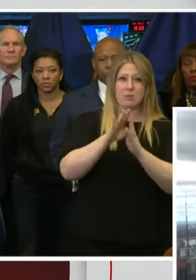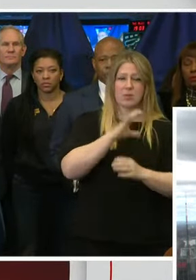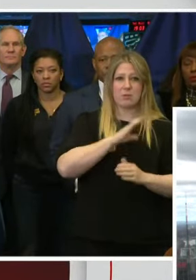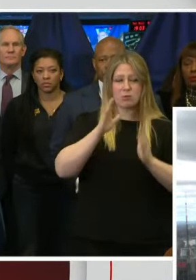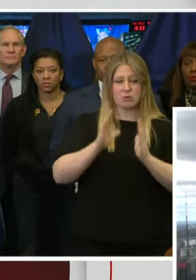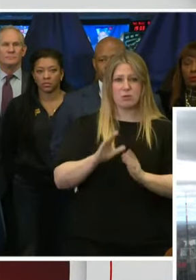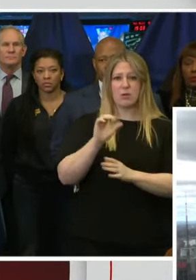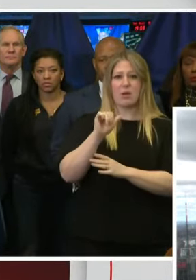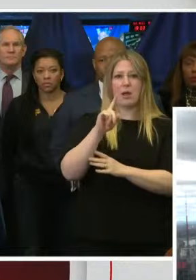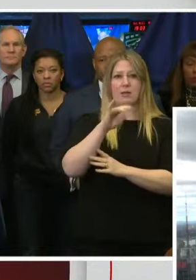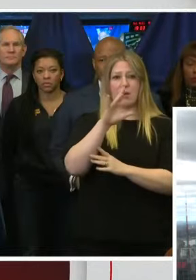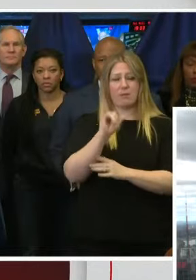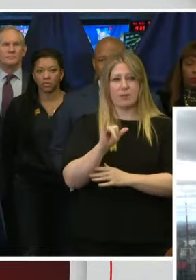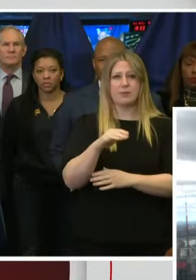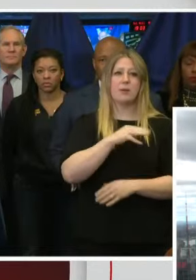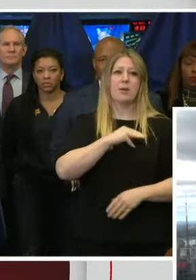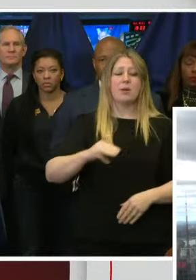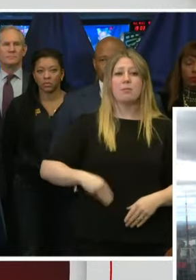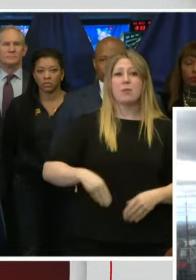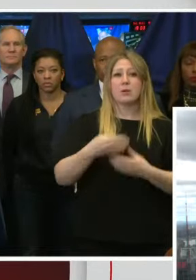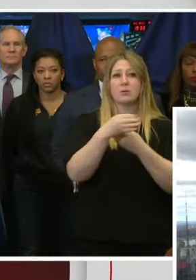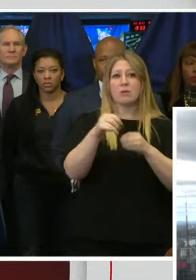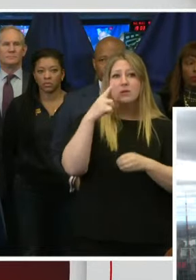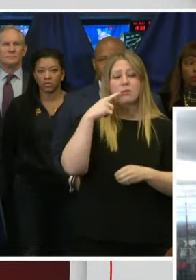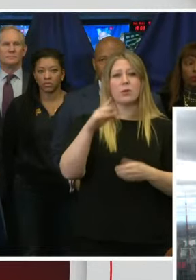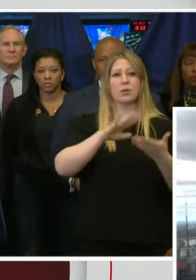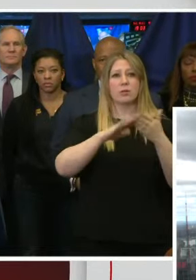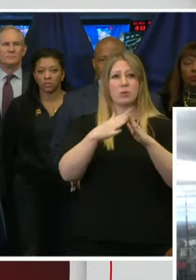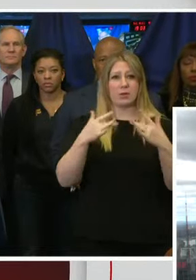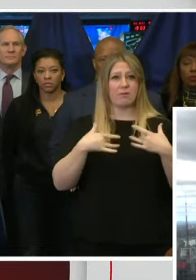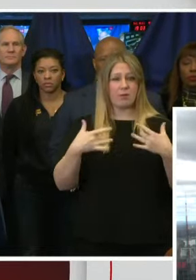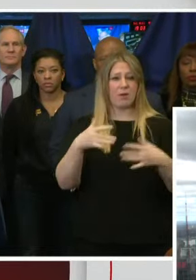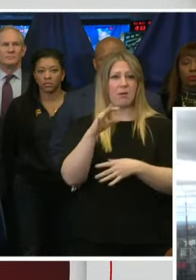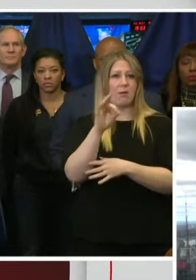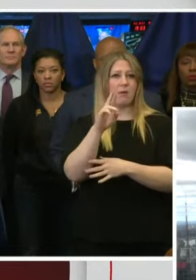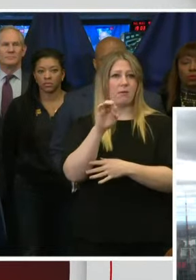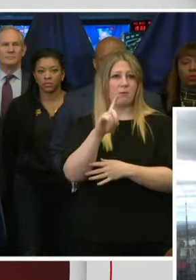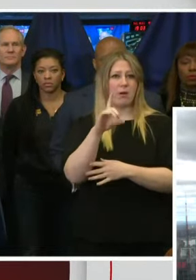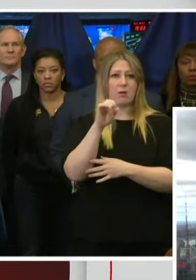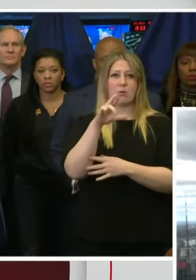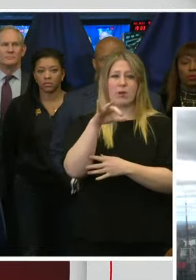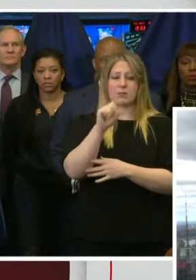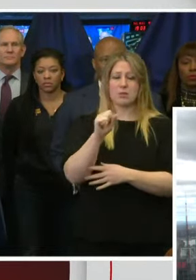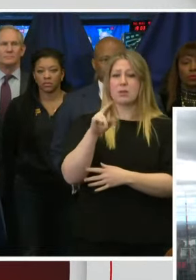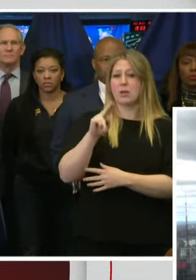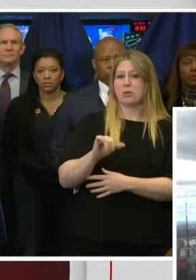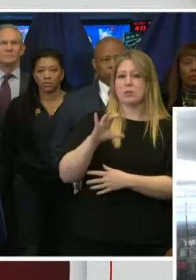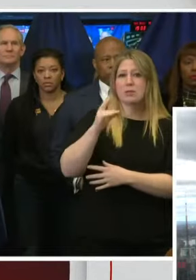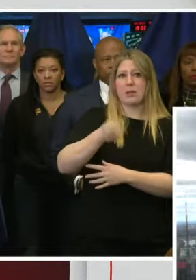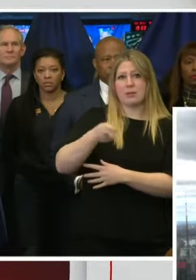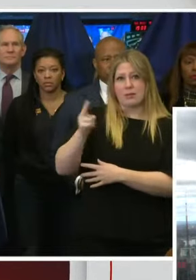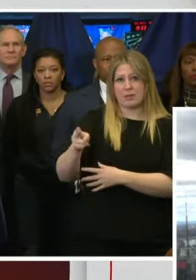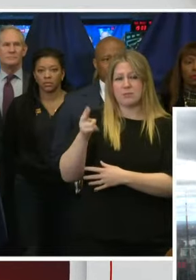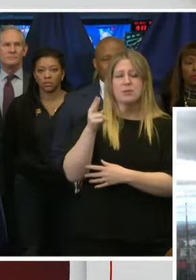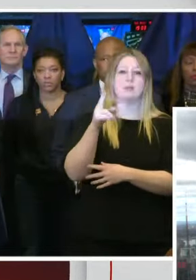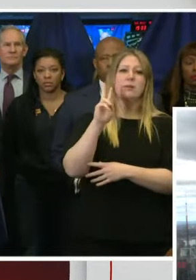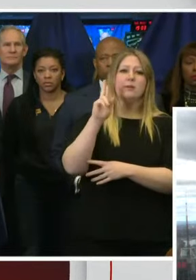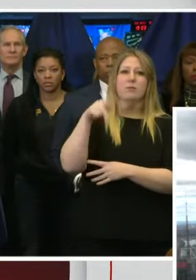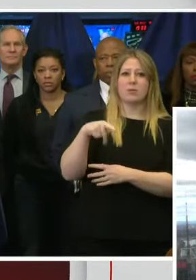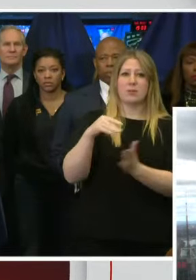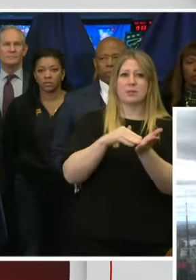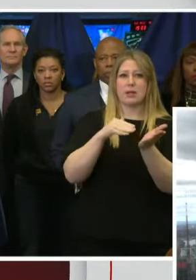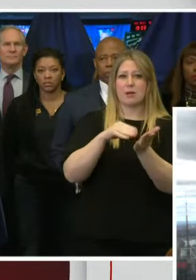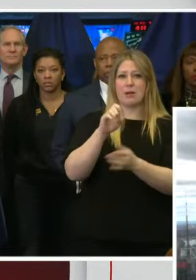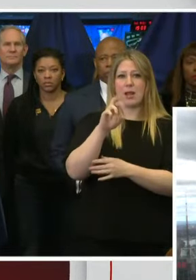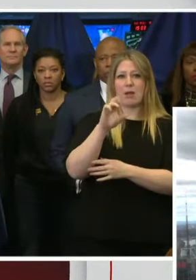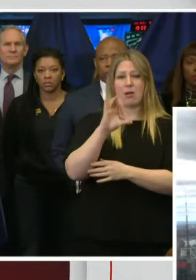Carrion, Mayor's Office of Community Affairs Commissioner Fred Kreisman, New York City Health and Hospital Senior Vice President and Chief Quality Officer Dr.